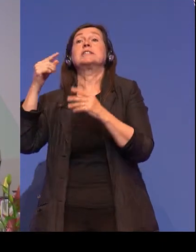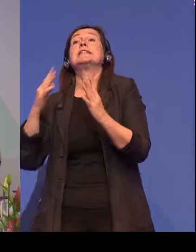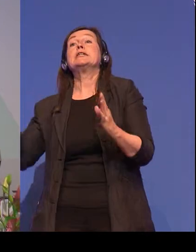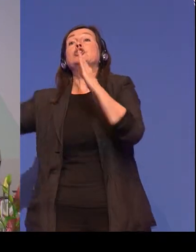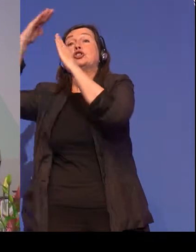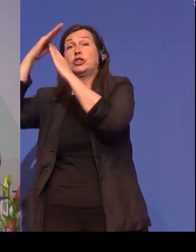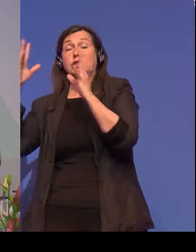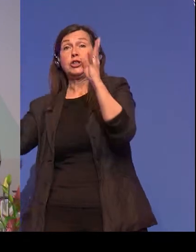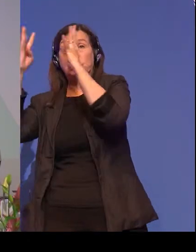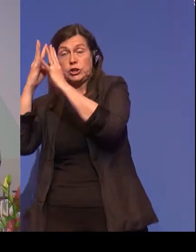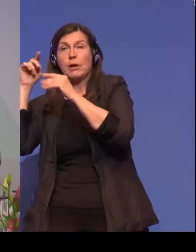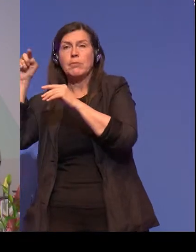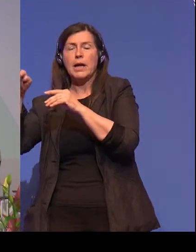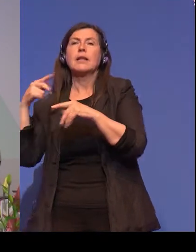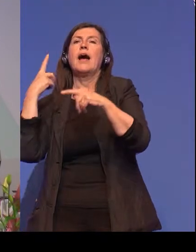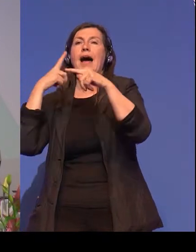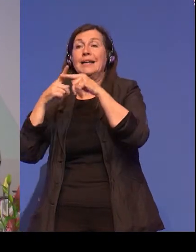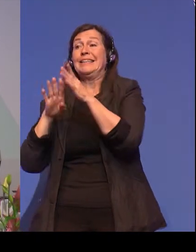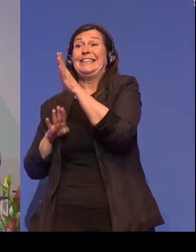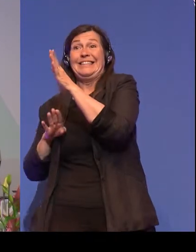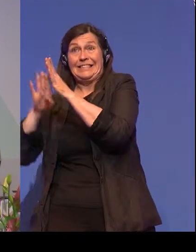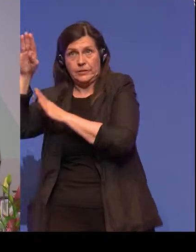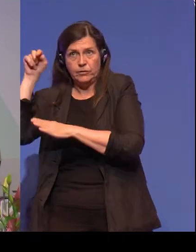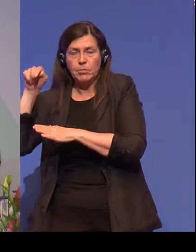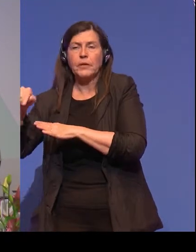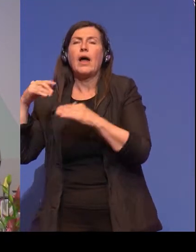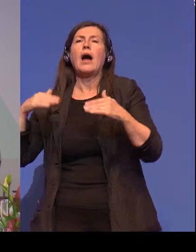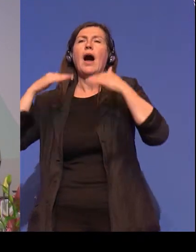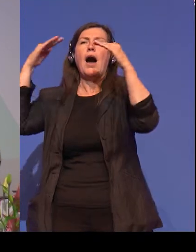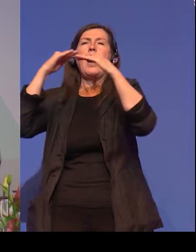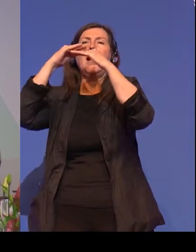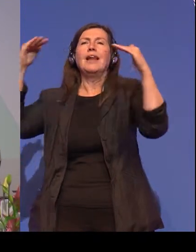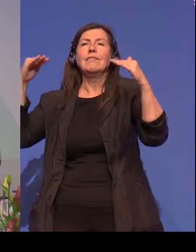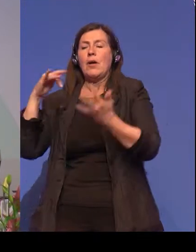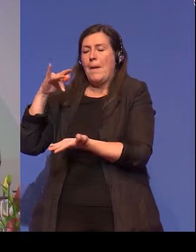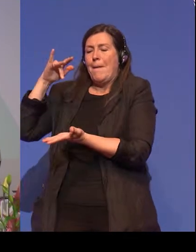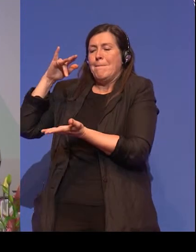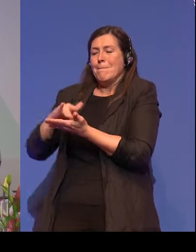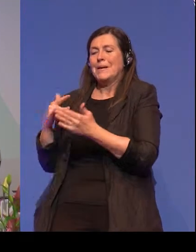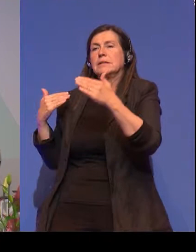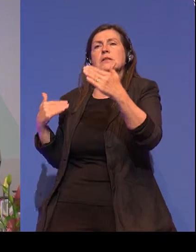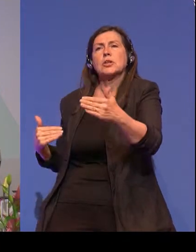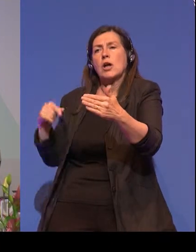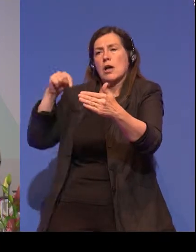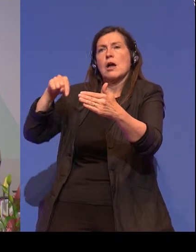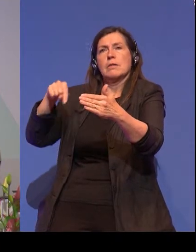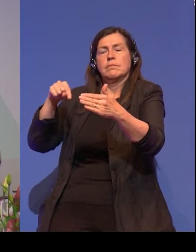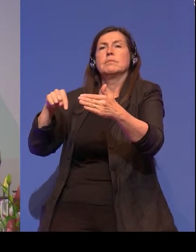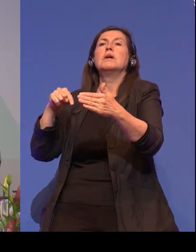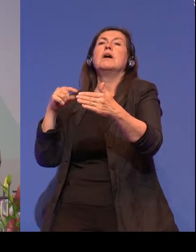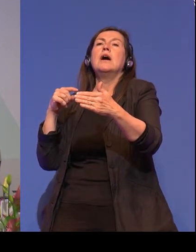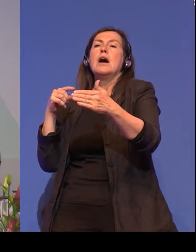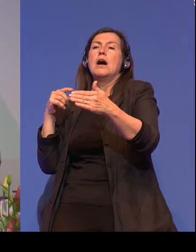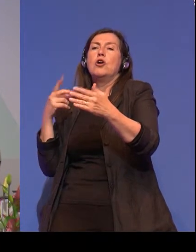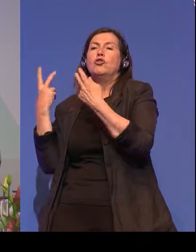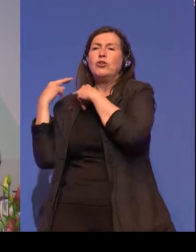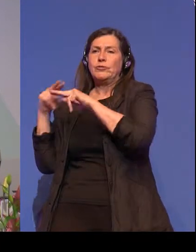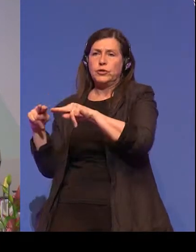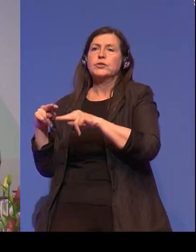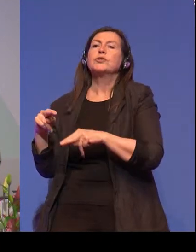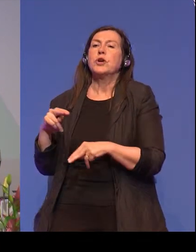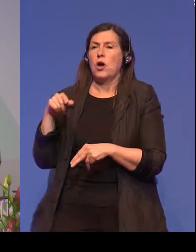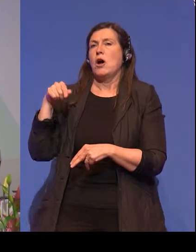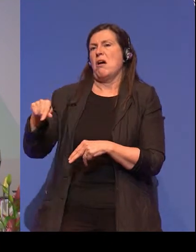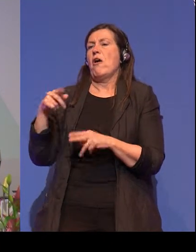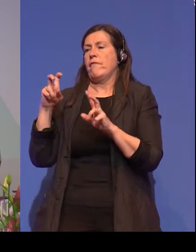financing for development, and last but not least, the high-level midterm review of the Samoa pathway. My